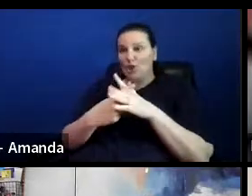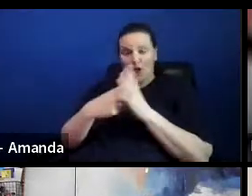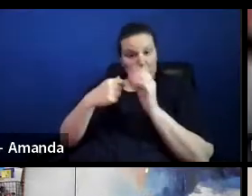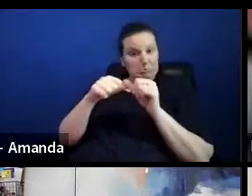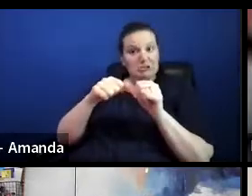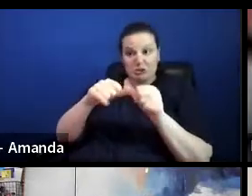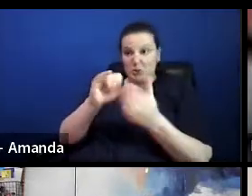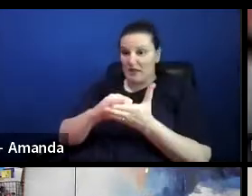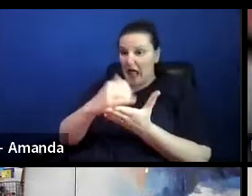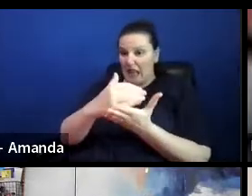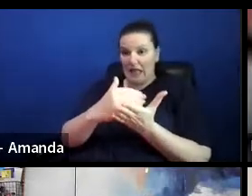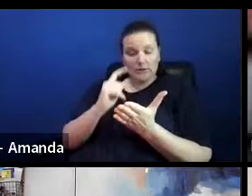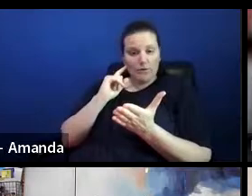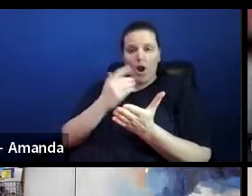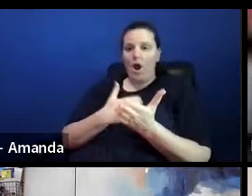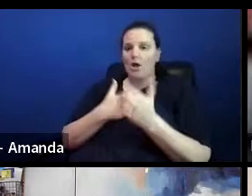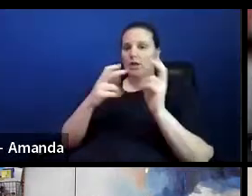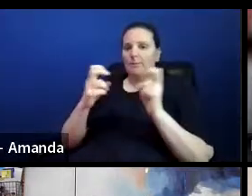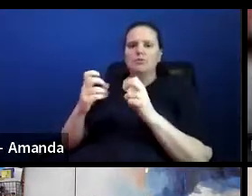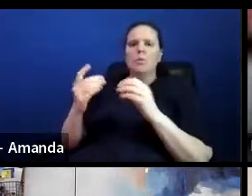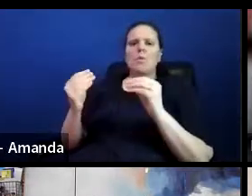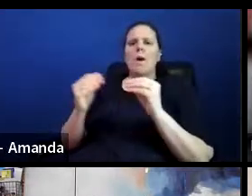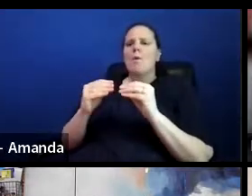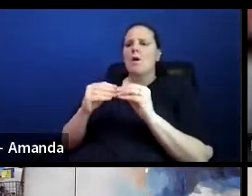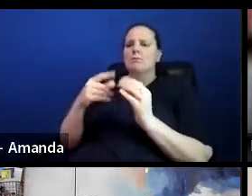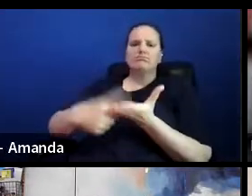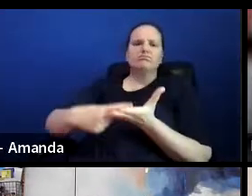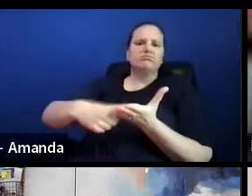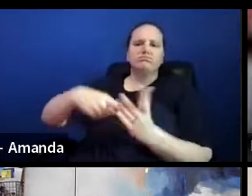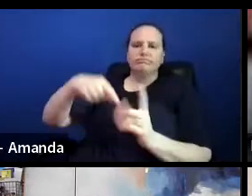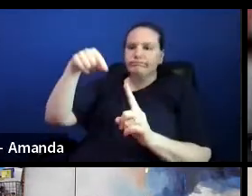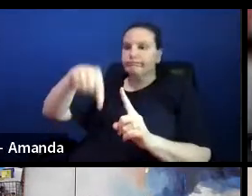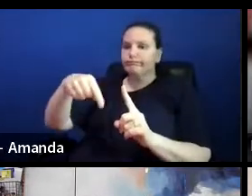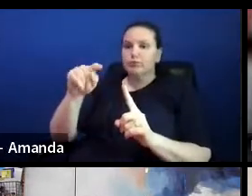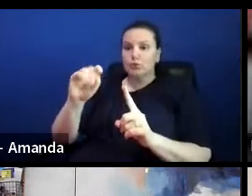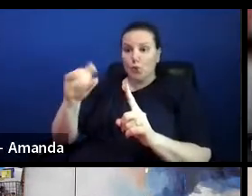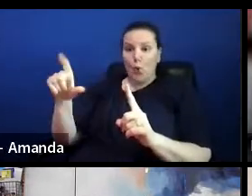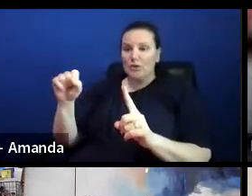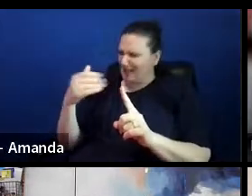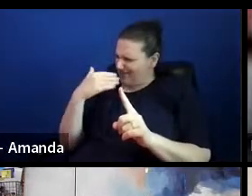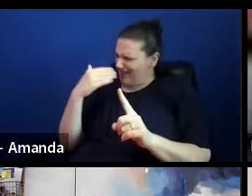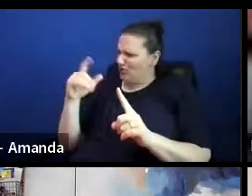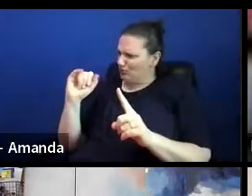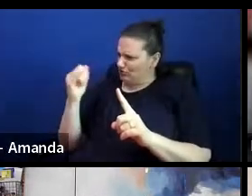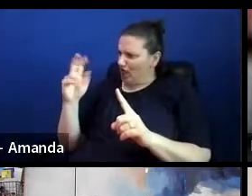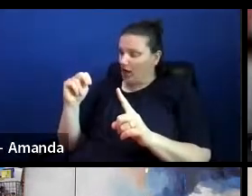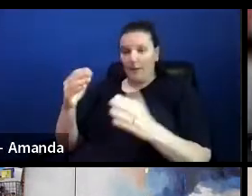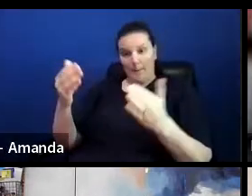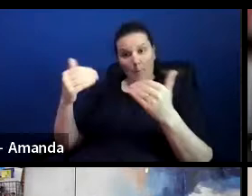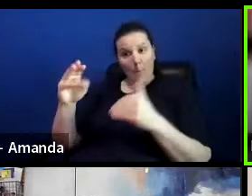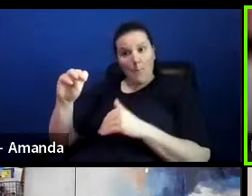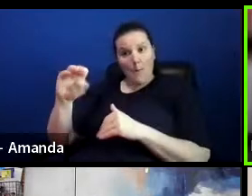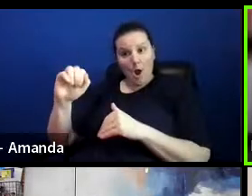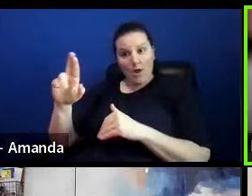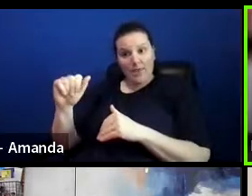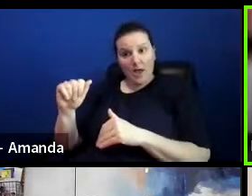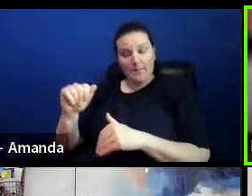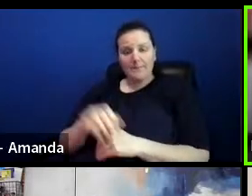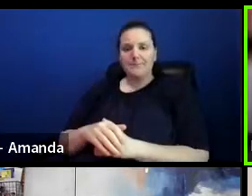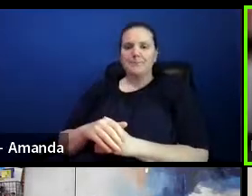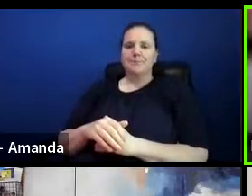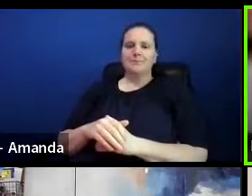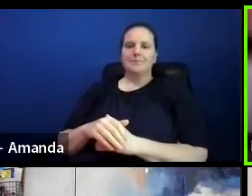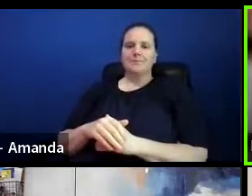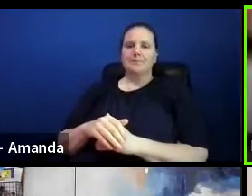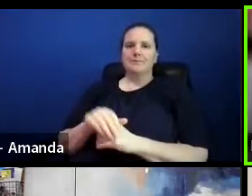list for our topics we want to go more in the weeds on related to tolls. So thank you, Jana. Martha? Yeah,